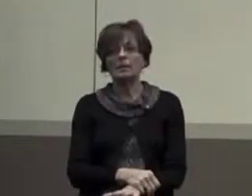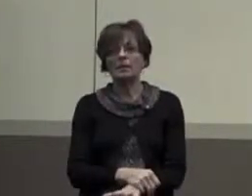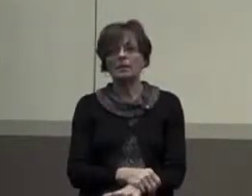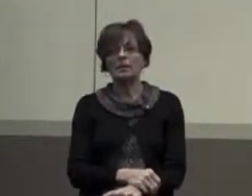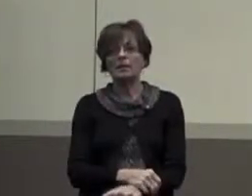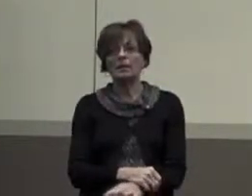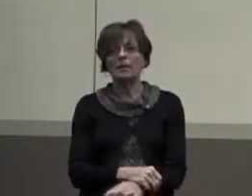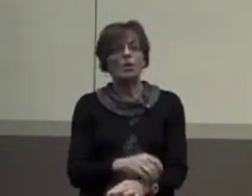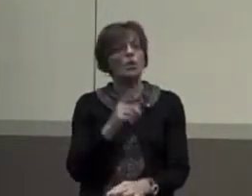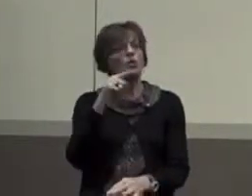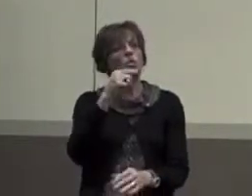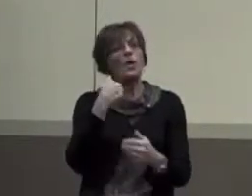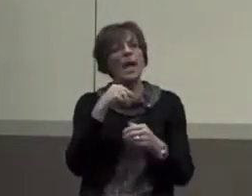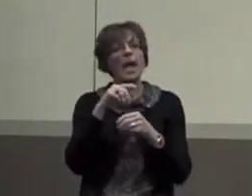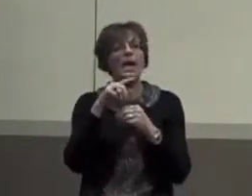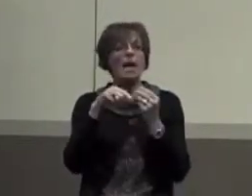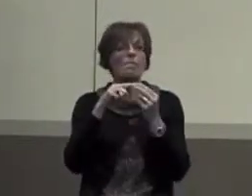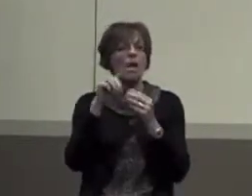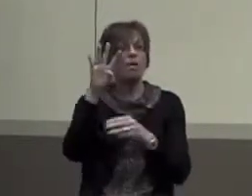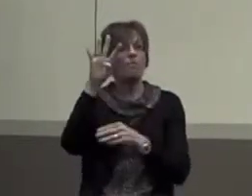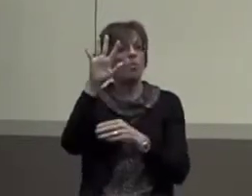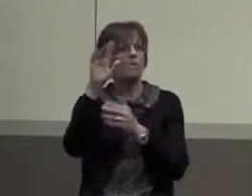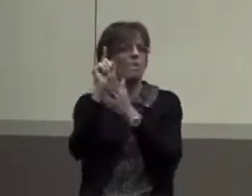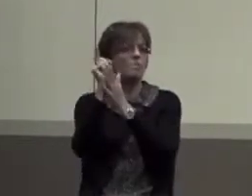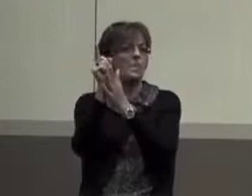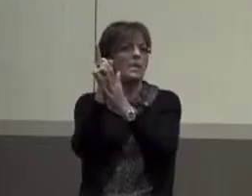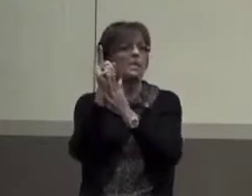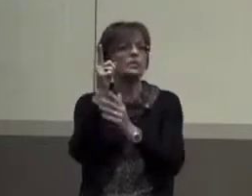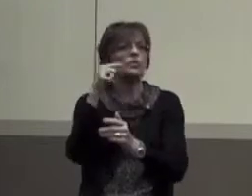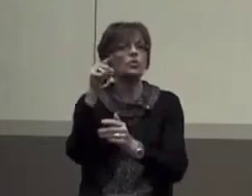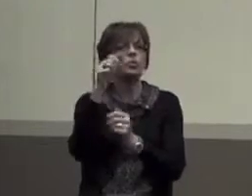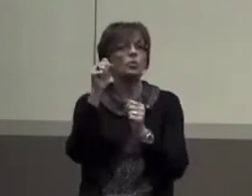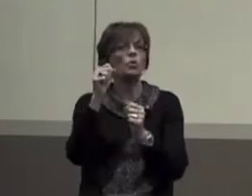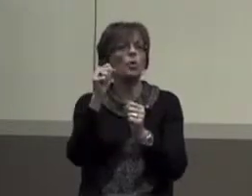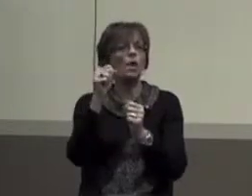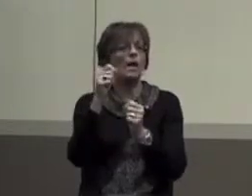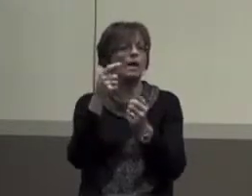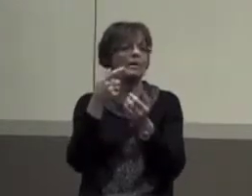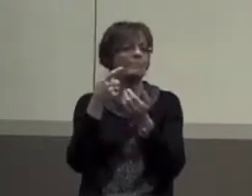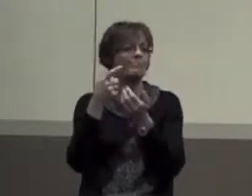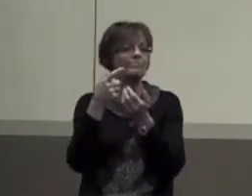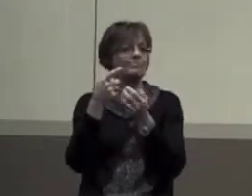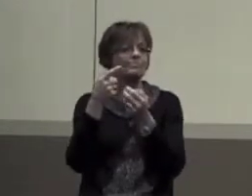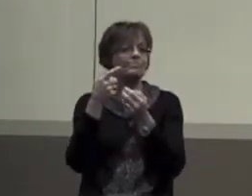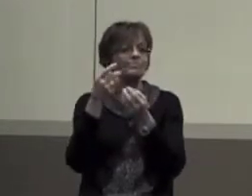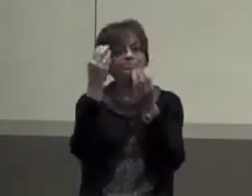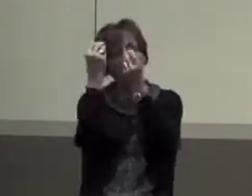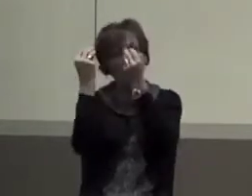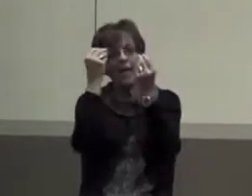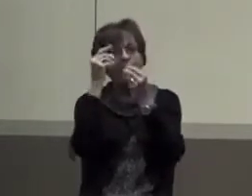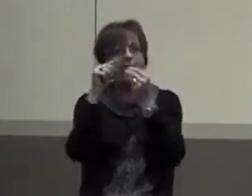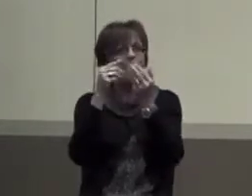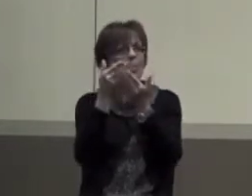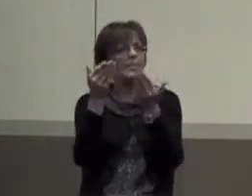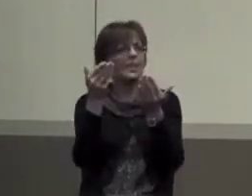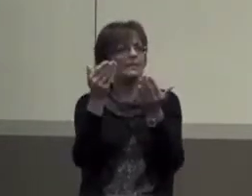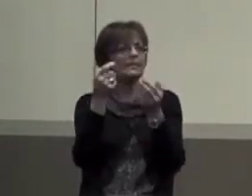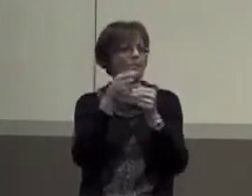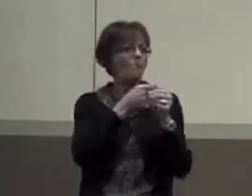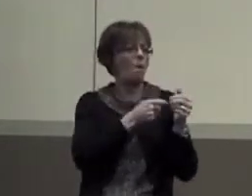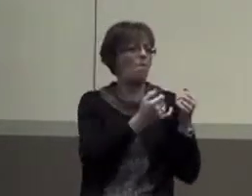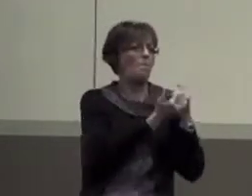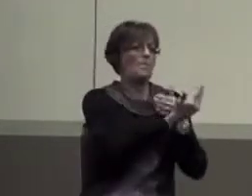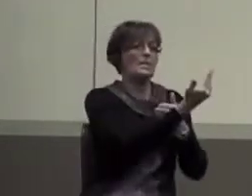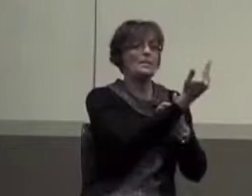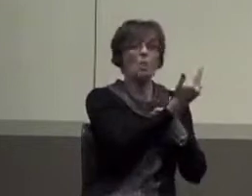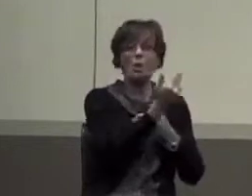You had about 45 minutes that you could sit and think about things from the morning. So I wanted to know if anybody had any questions or